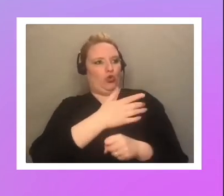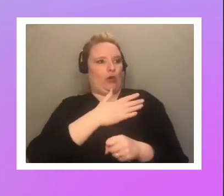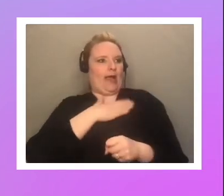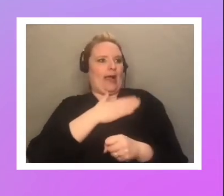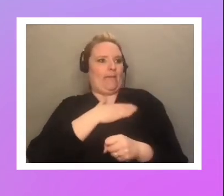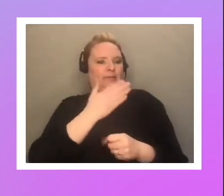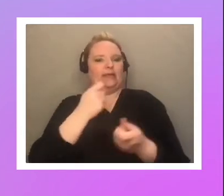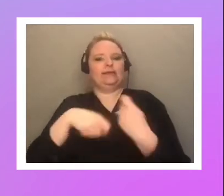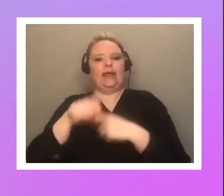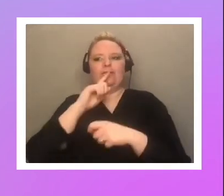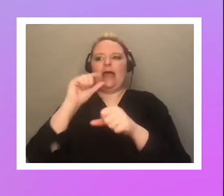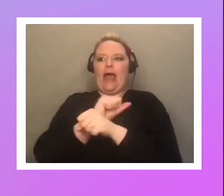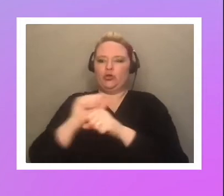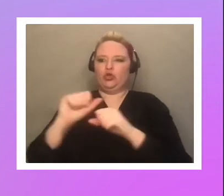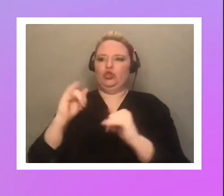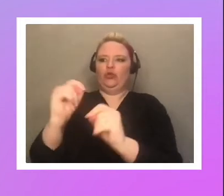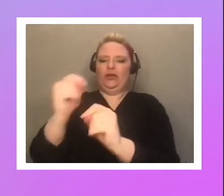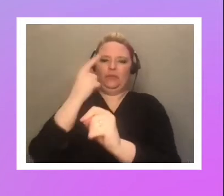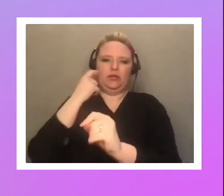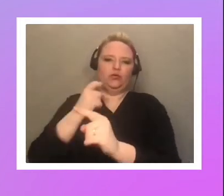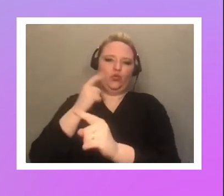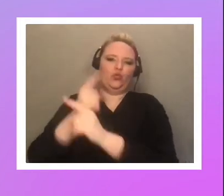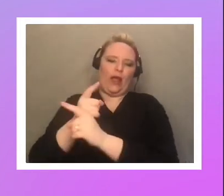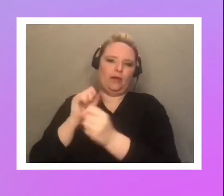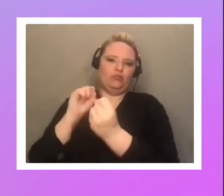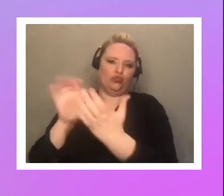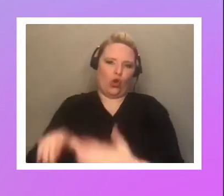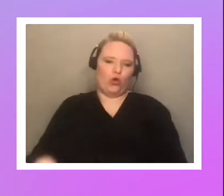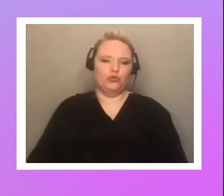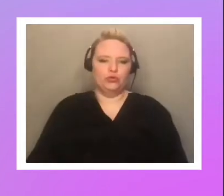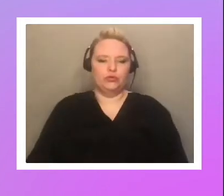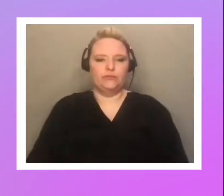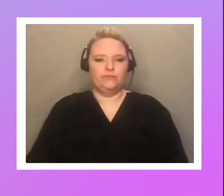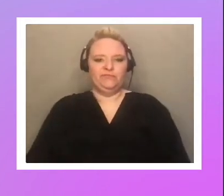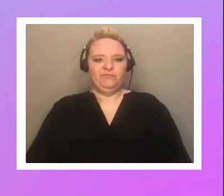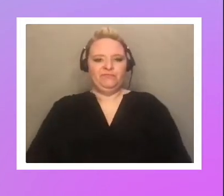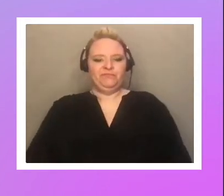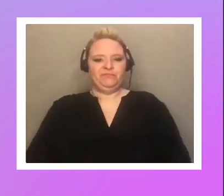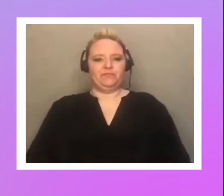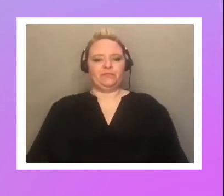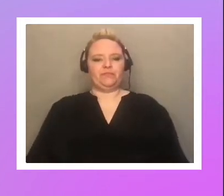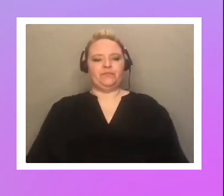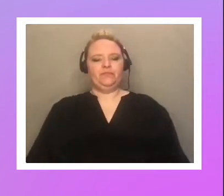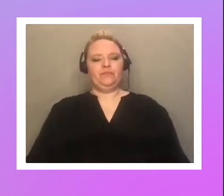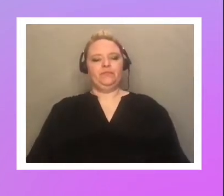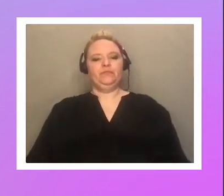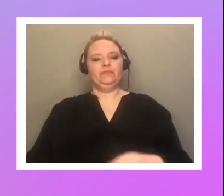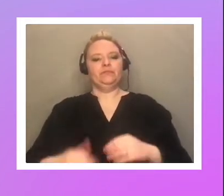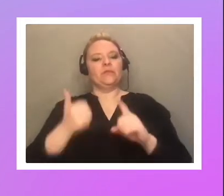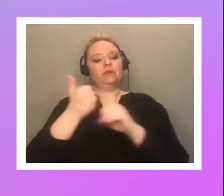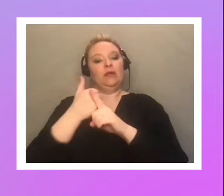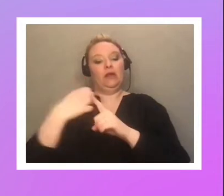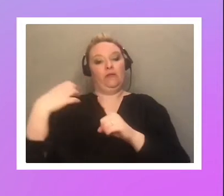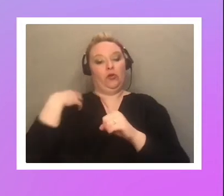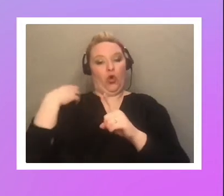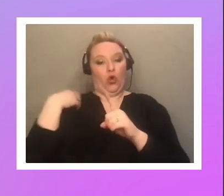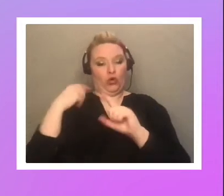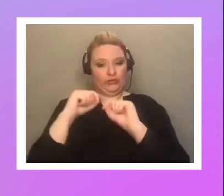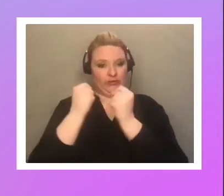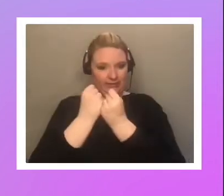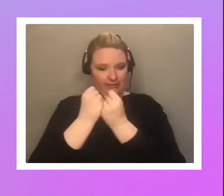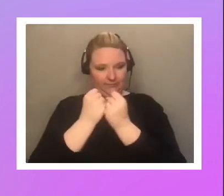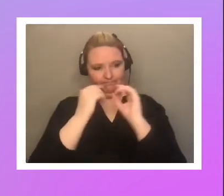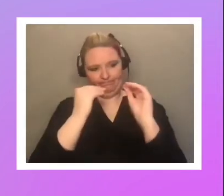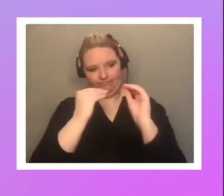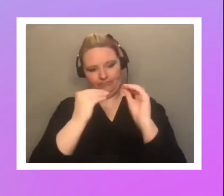doing it because it's the right thing to do. Now, when you're coaching your team,